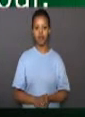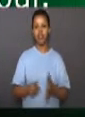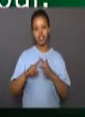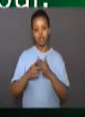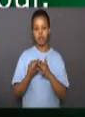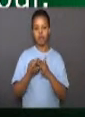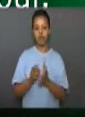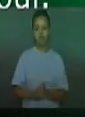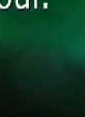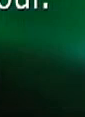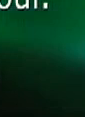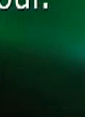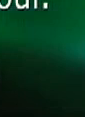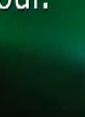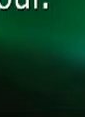Begin.